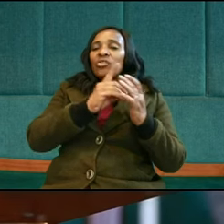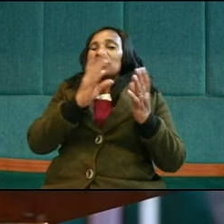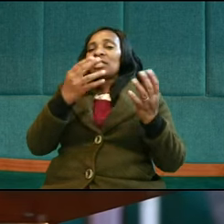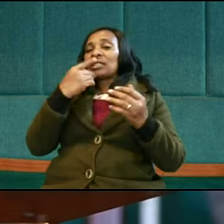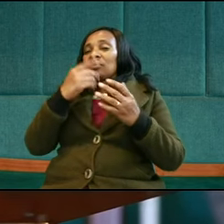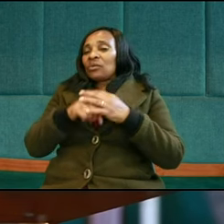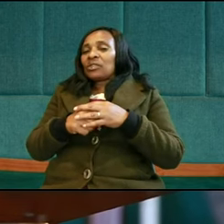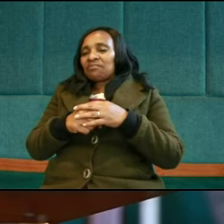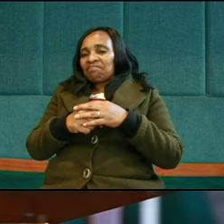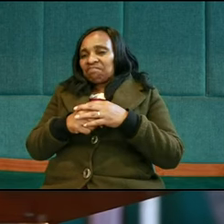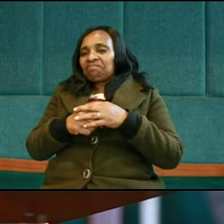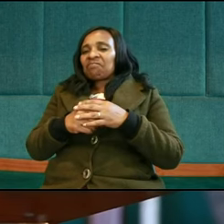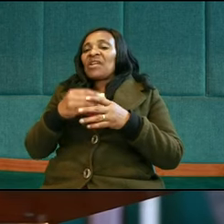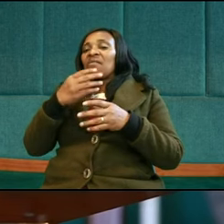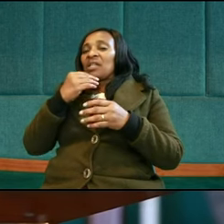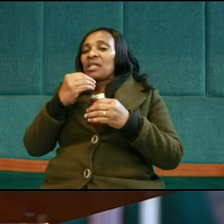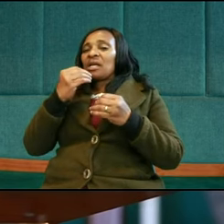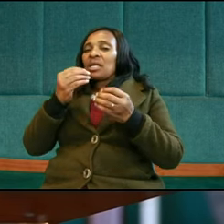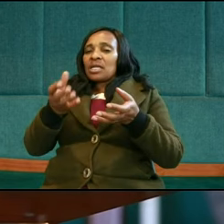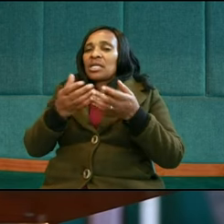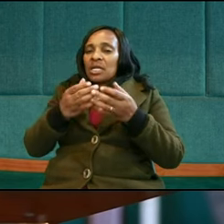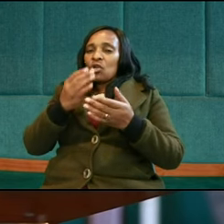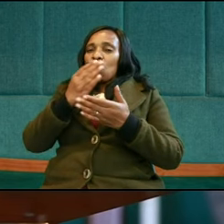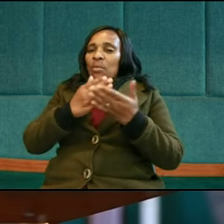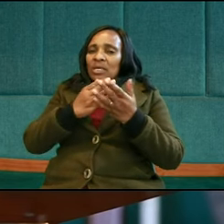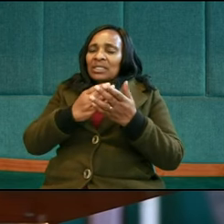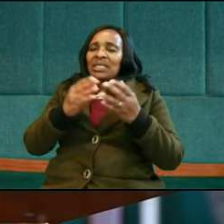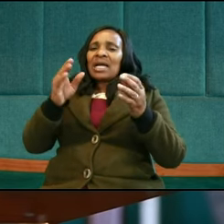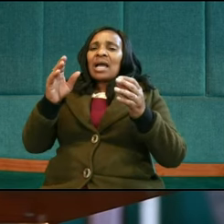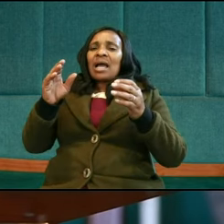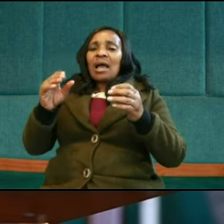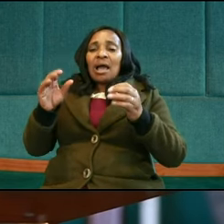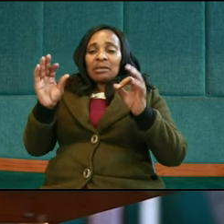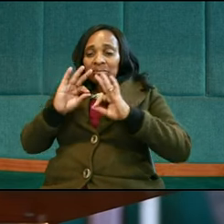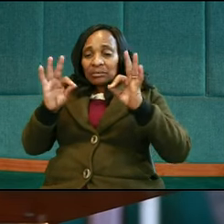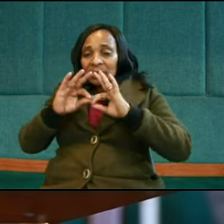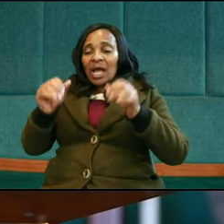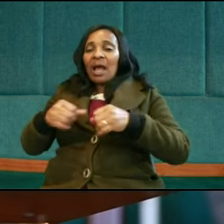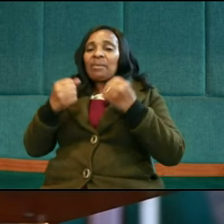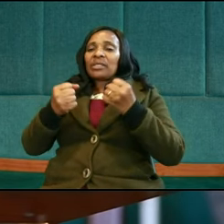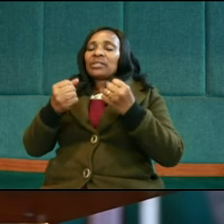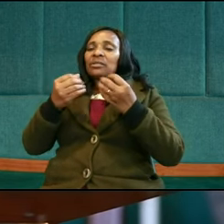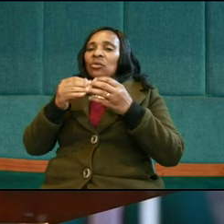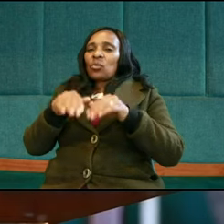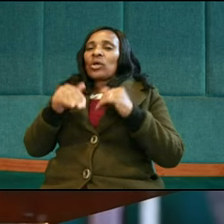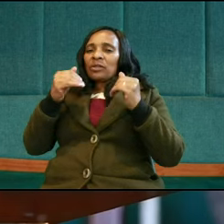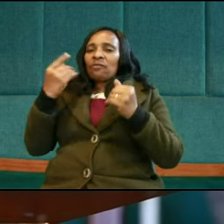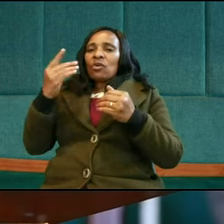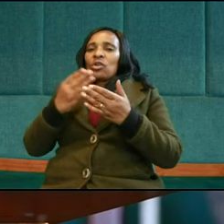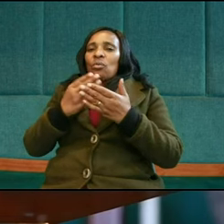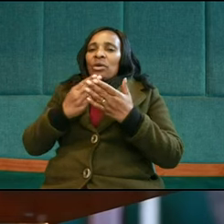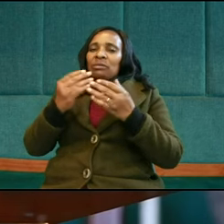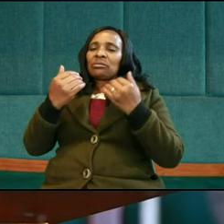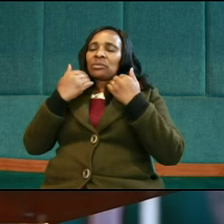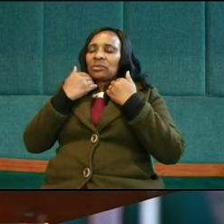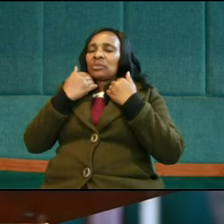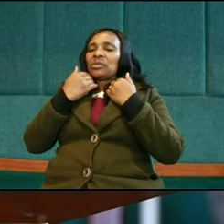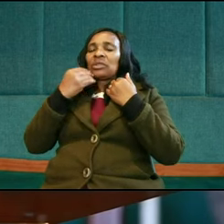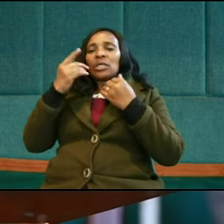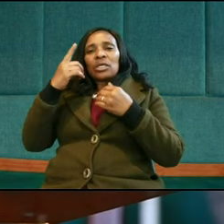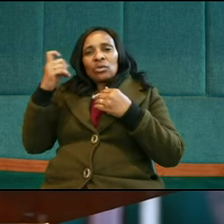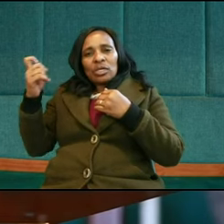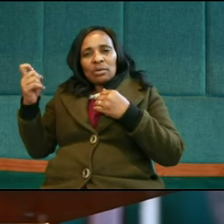father needed an operation. Something amazing happened as father waited for the operation. As he lay in bed, he had a dream that he saw